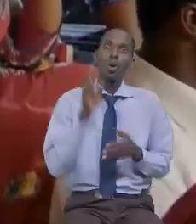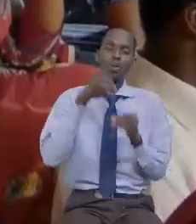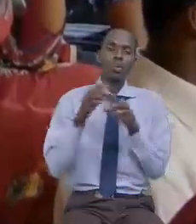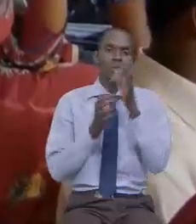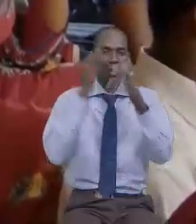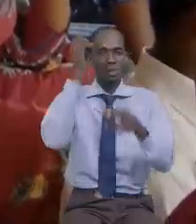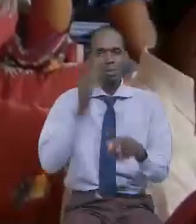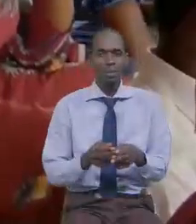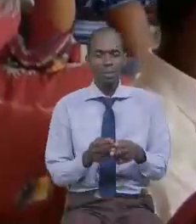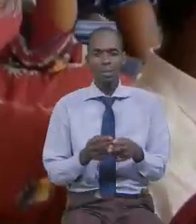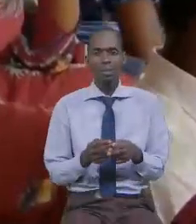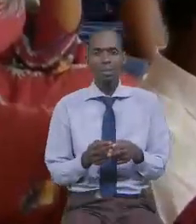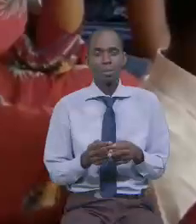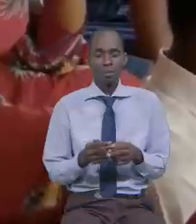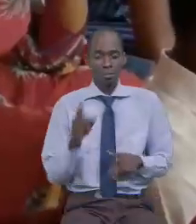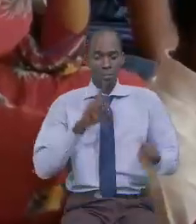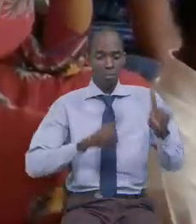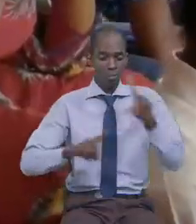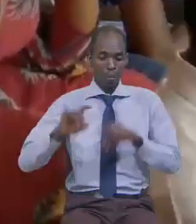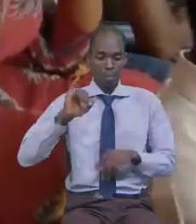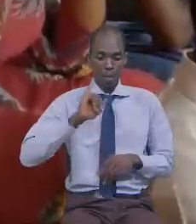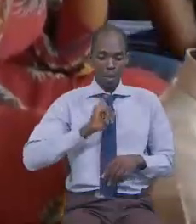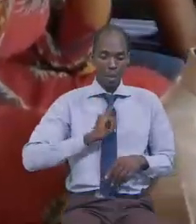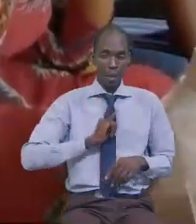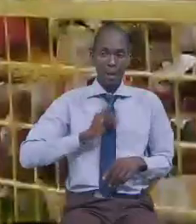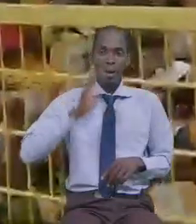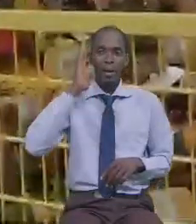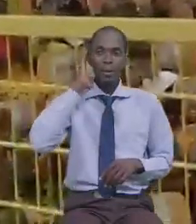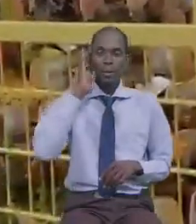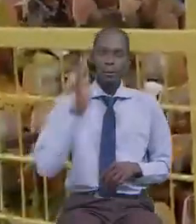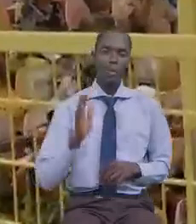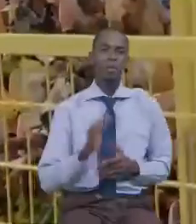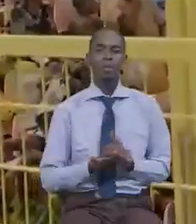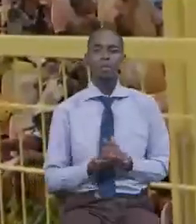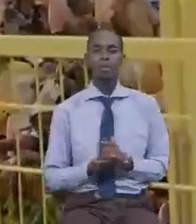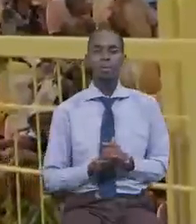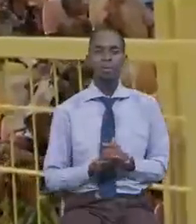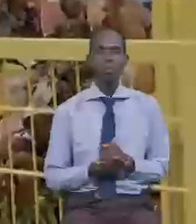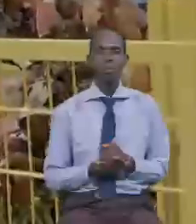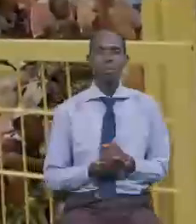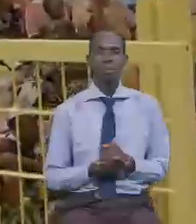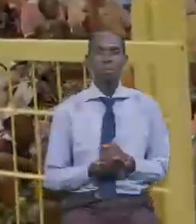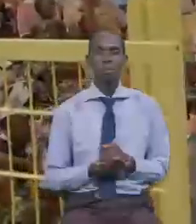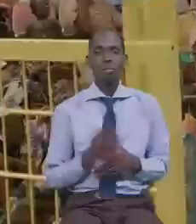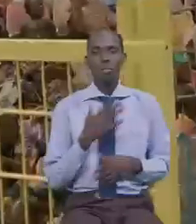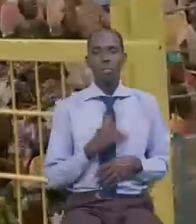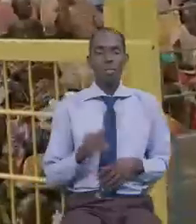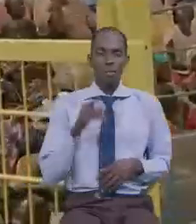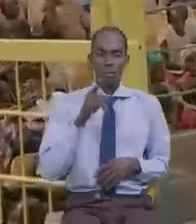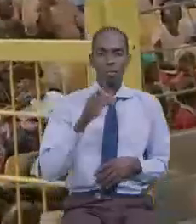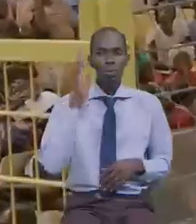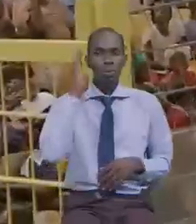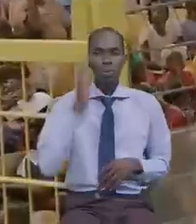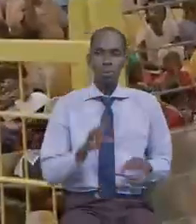I will. I said, I will. And you will do